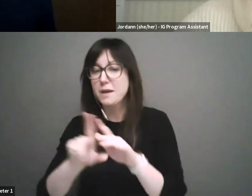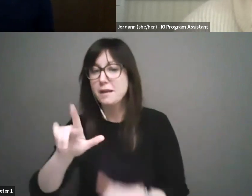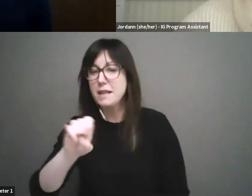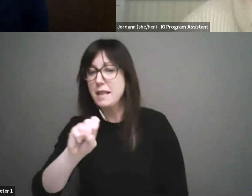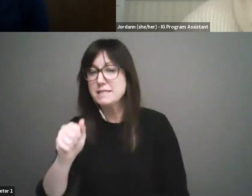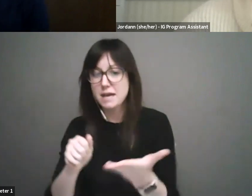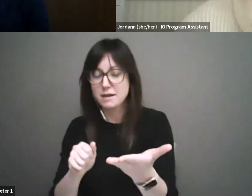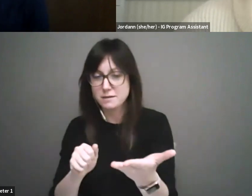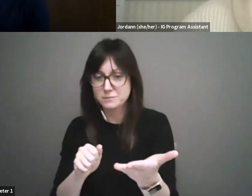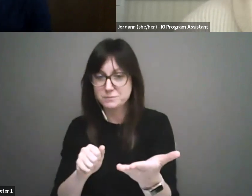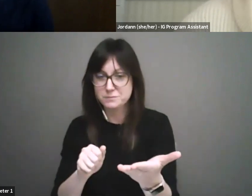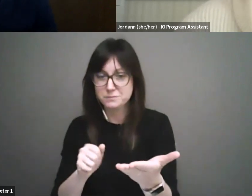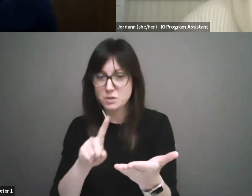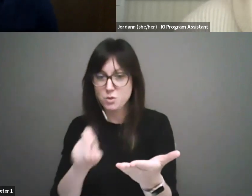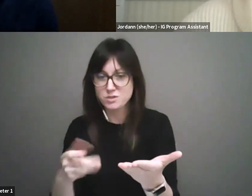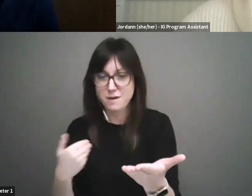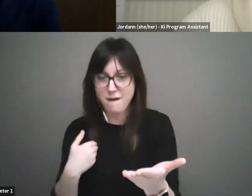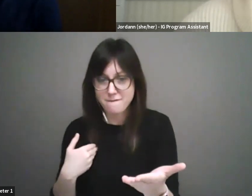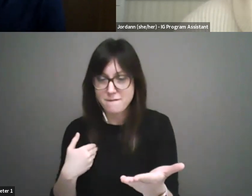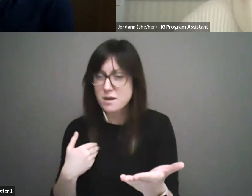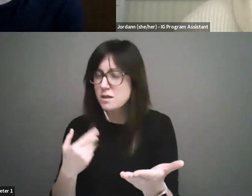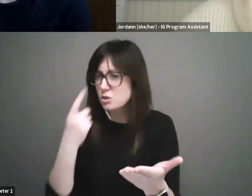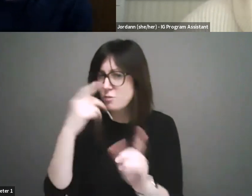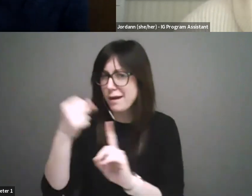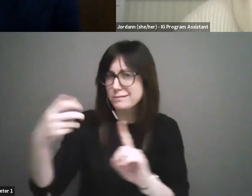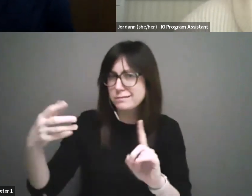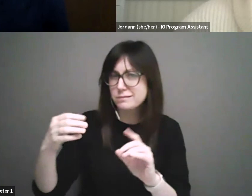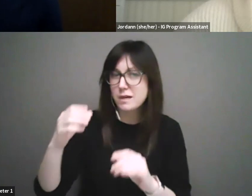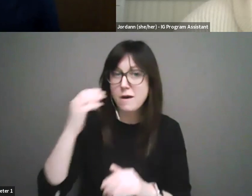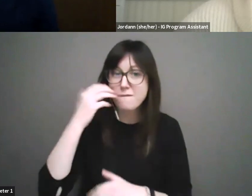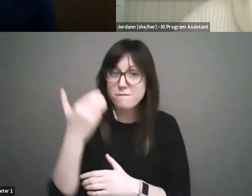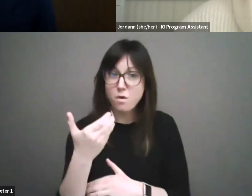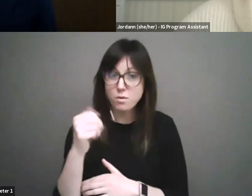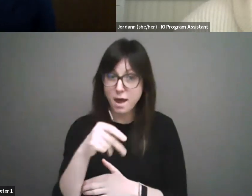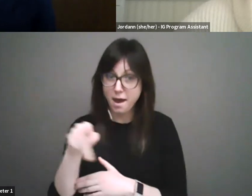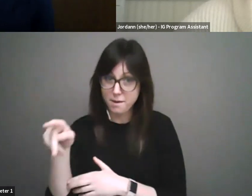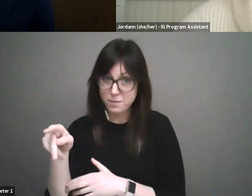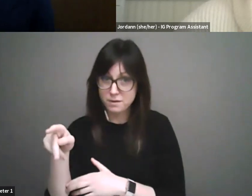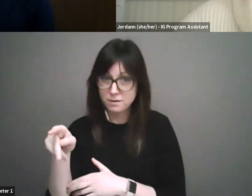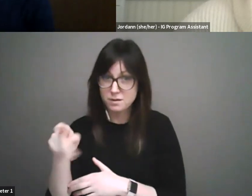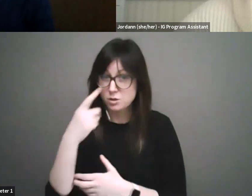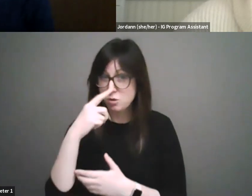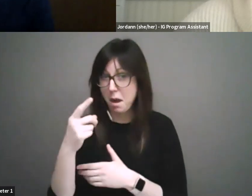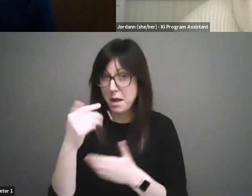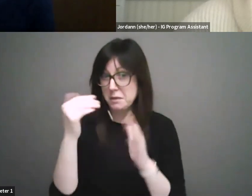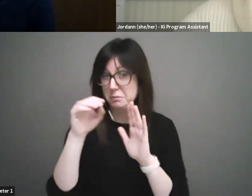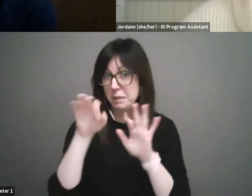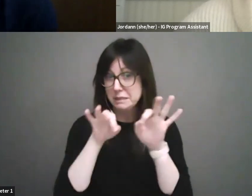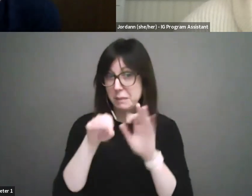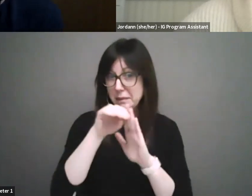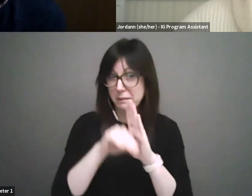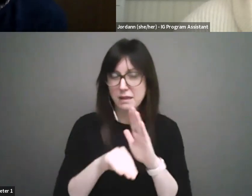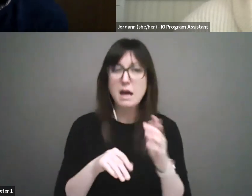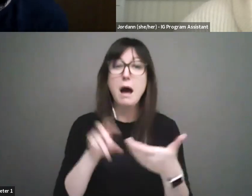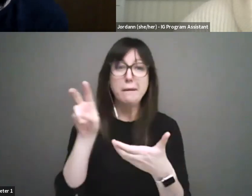you, Jordan. Can you talk more about the app on the phone? Maybe walk us through. I'm now on and can't figure